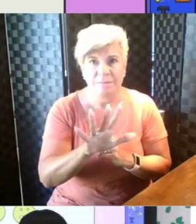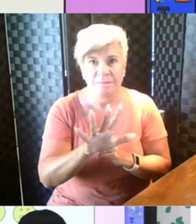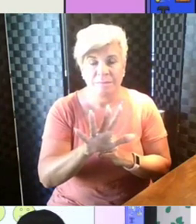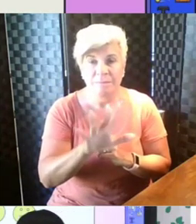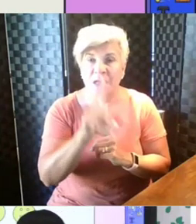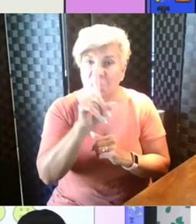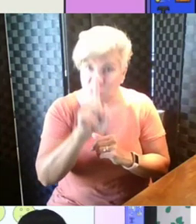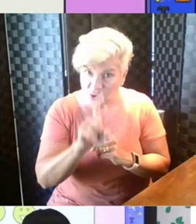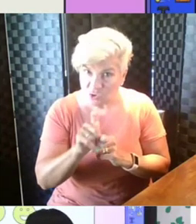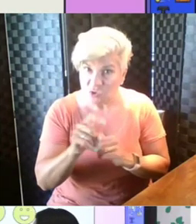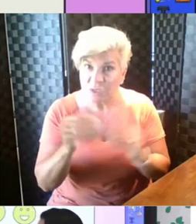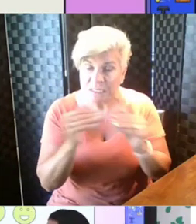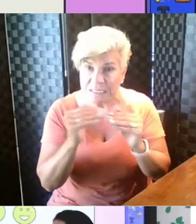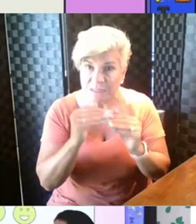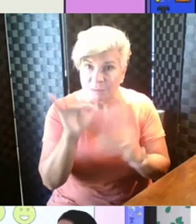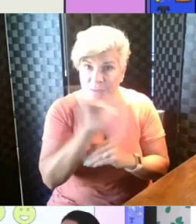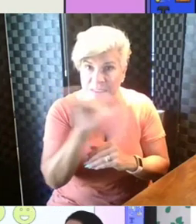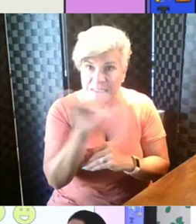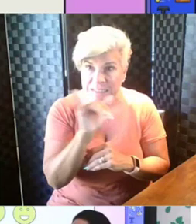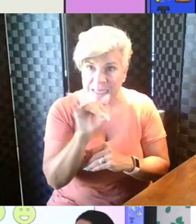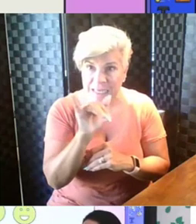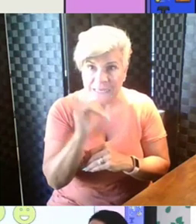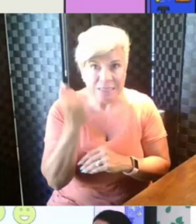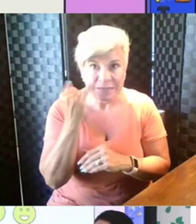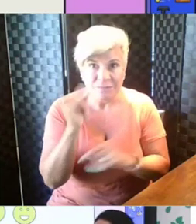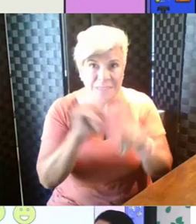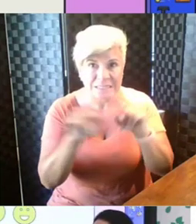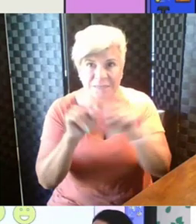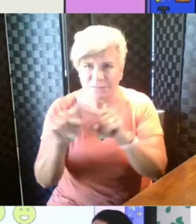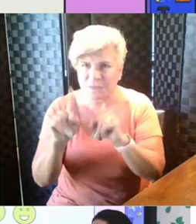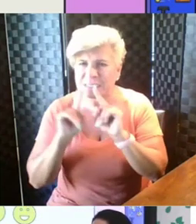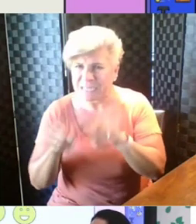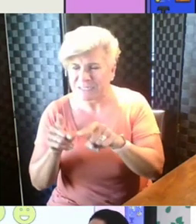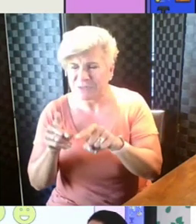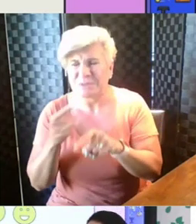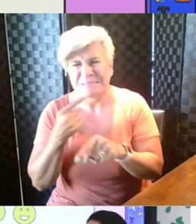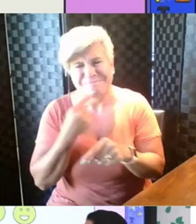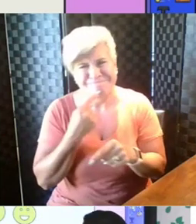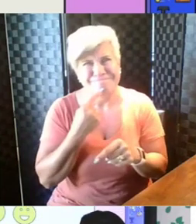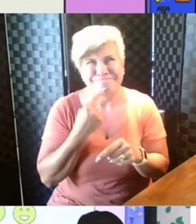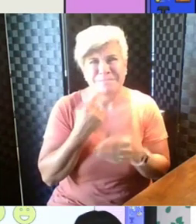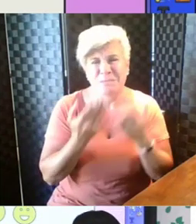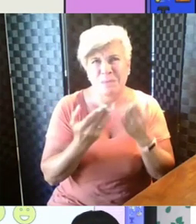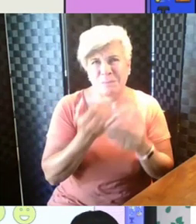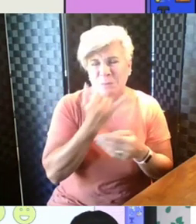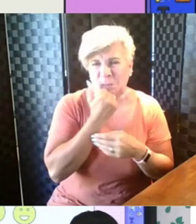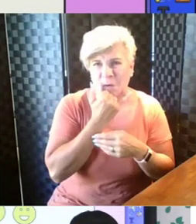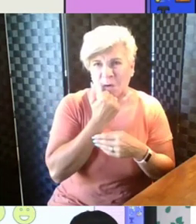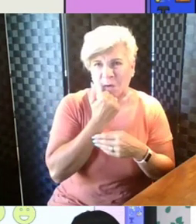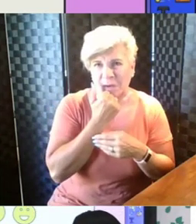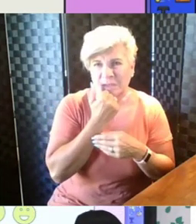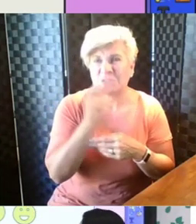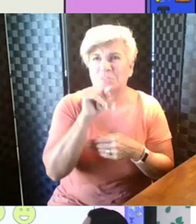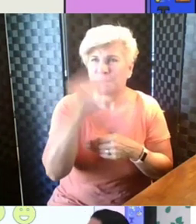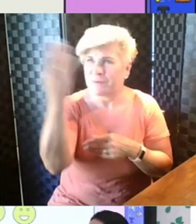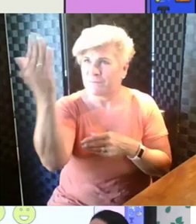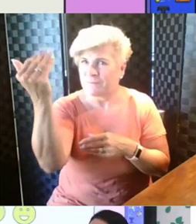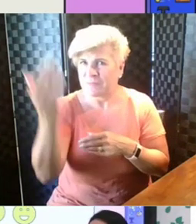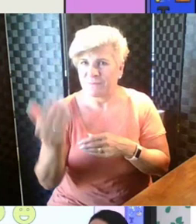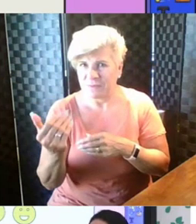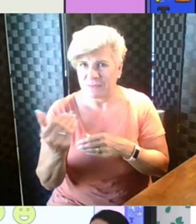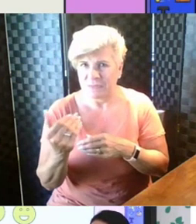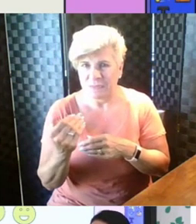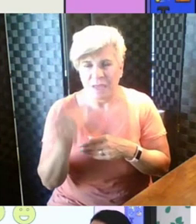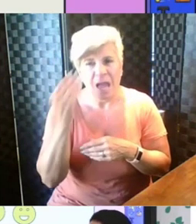And it should equal the same total. If I get different totals, that should tell you, I may have made a mistake somewhere. I